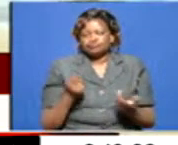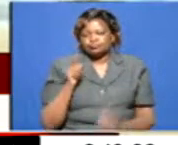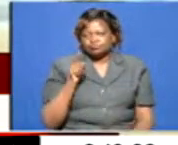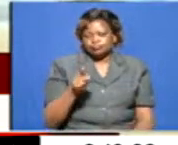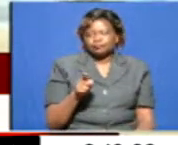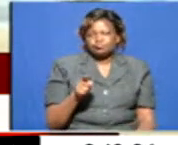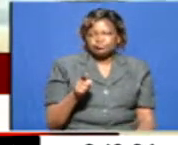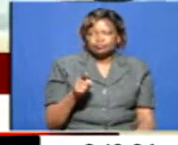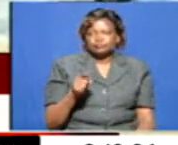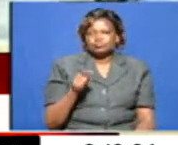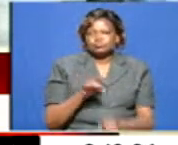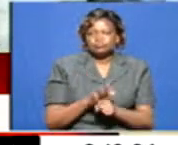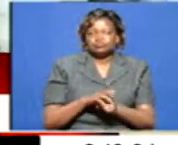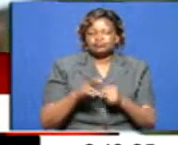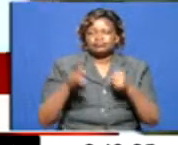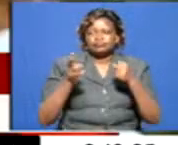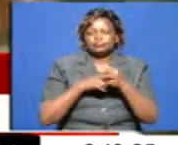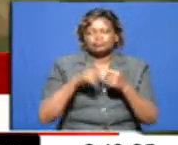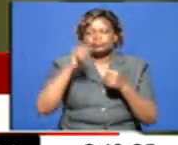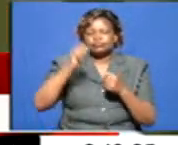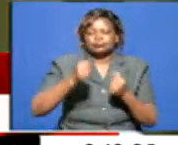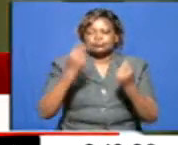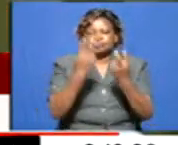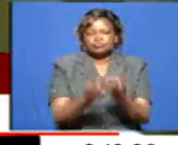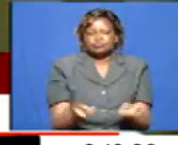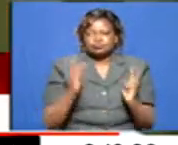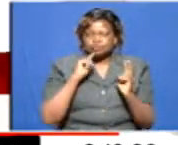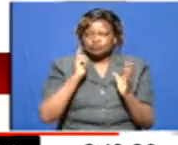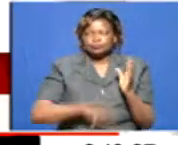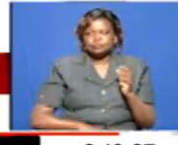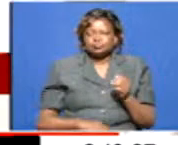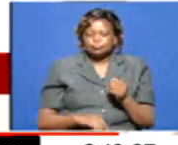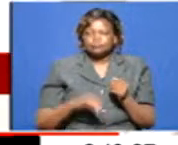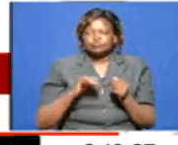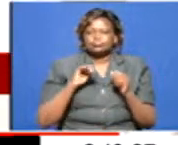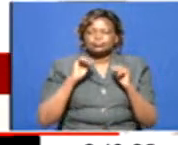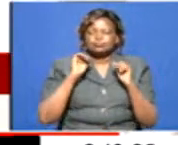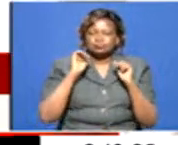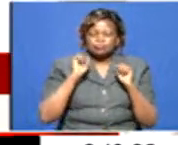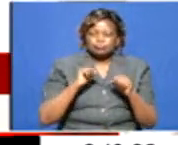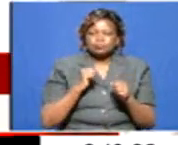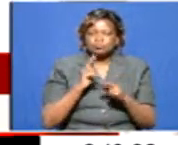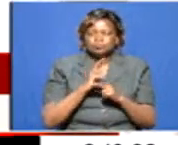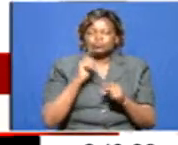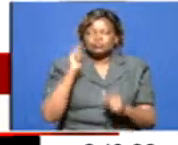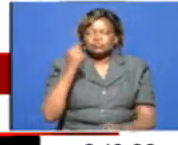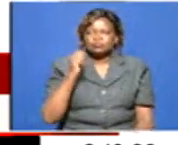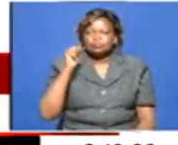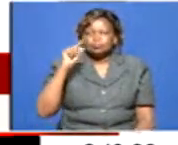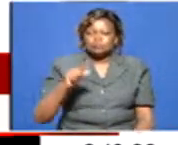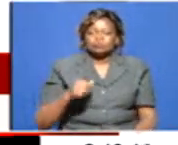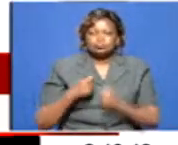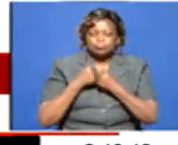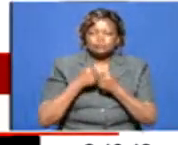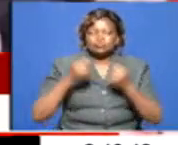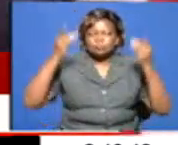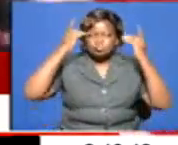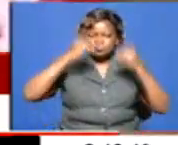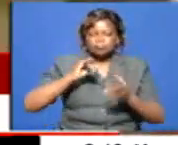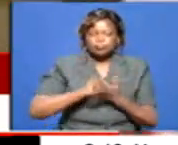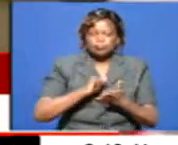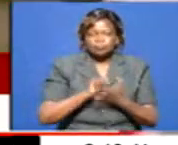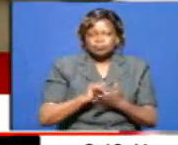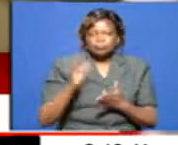bench, which held that the basic structure doctrine is applicable in Kenya. In addition, the AG is challenging the ruling that civil proceedings can